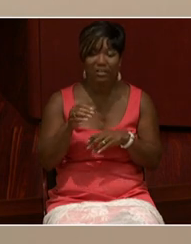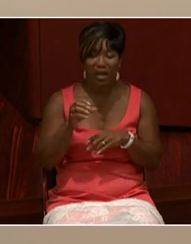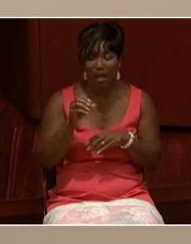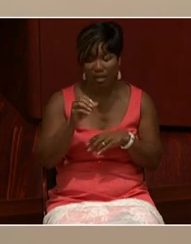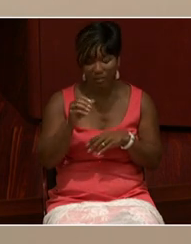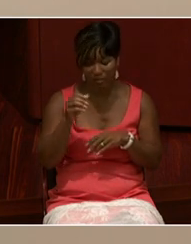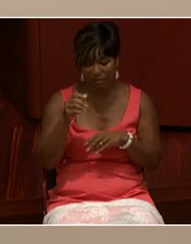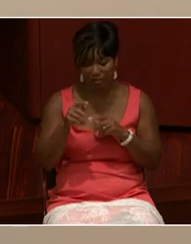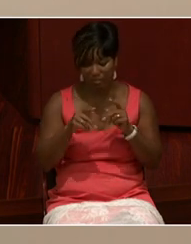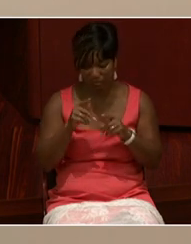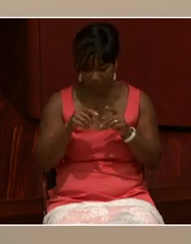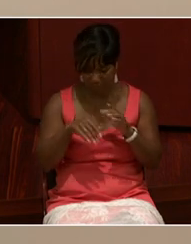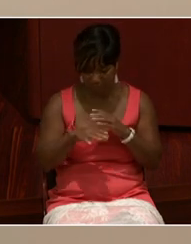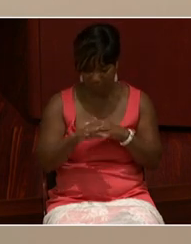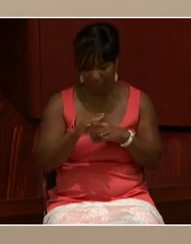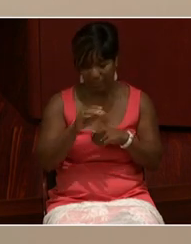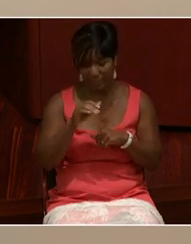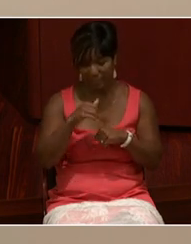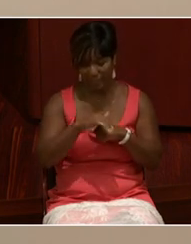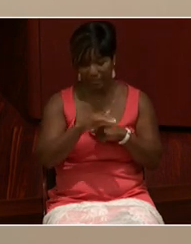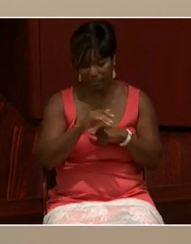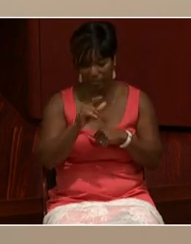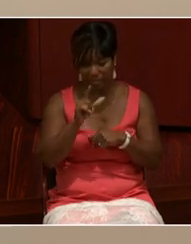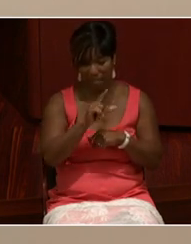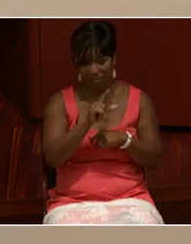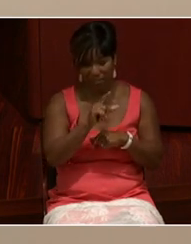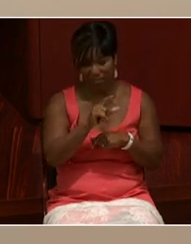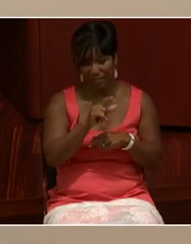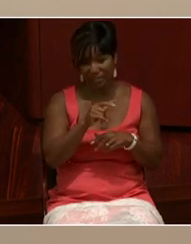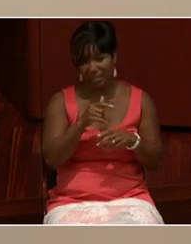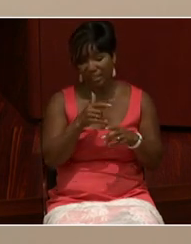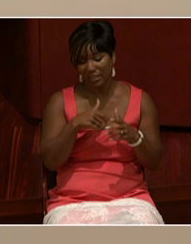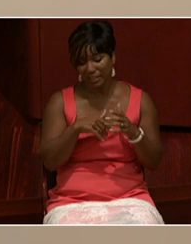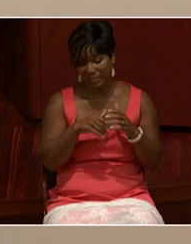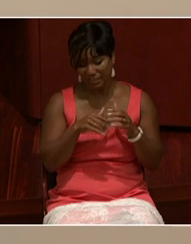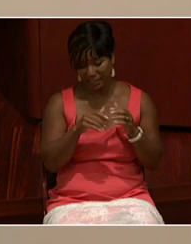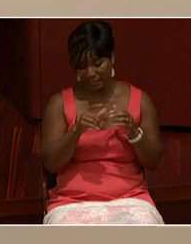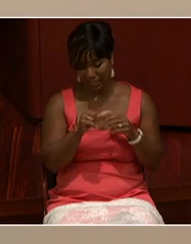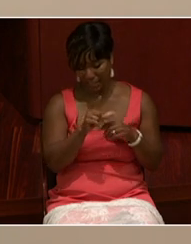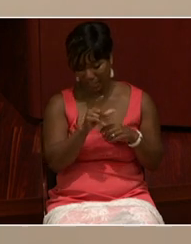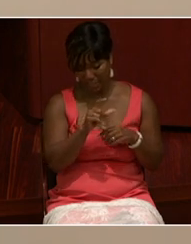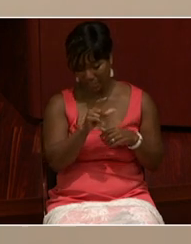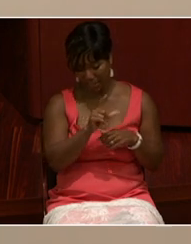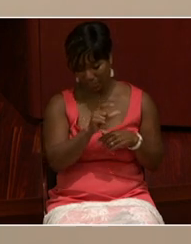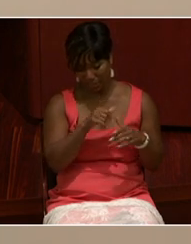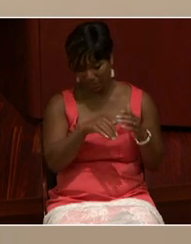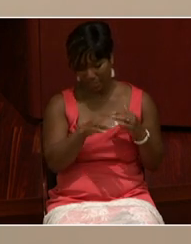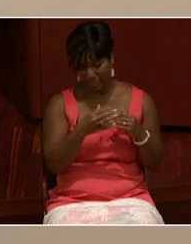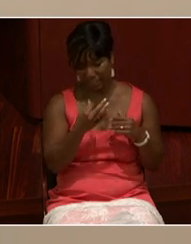sent to Leavenworth in 1917 and 1918?